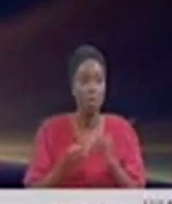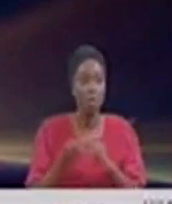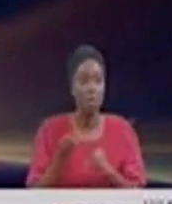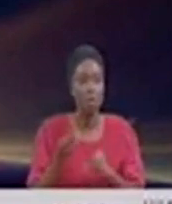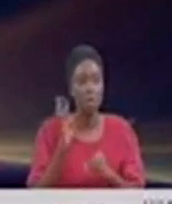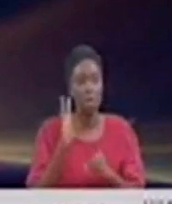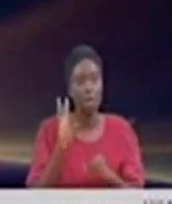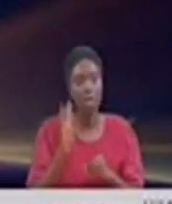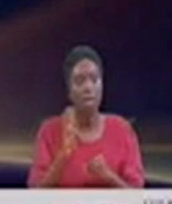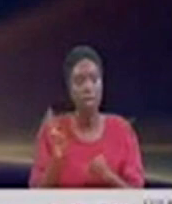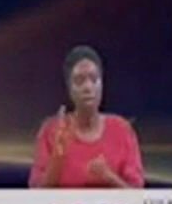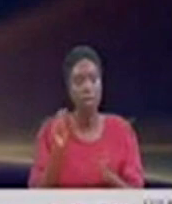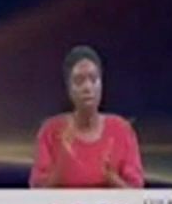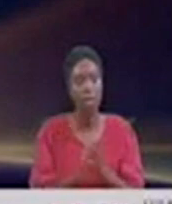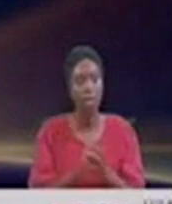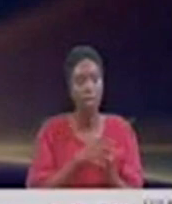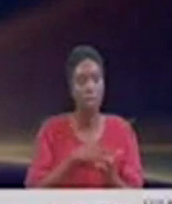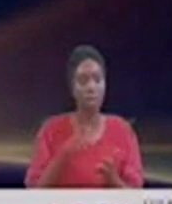numbered were